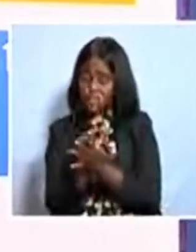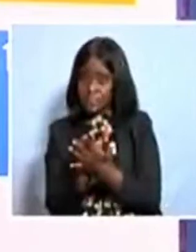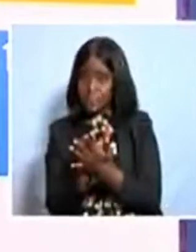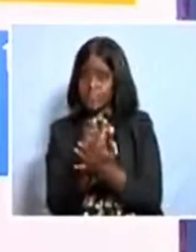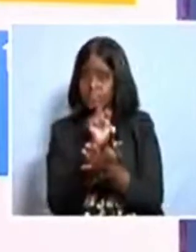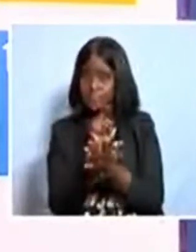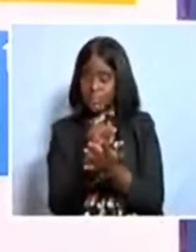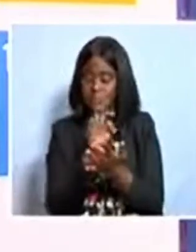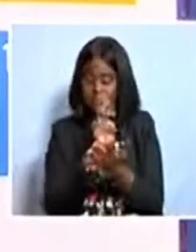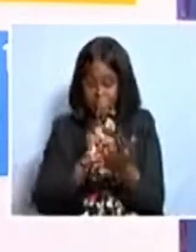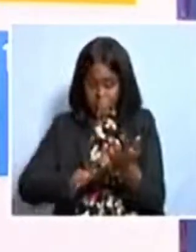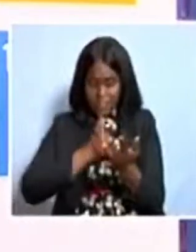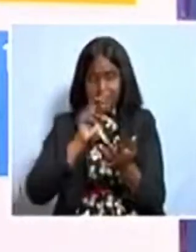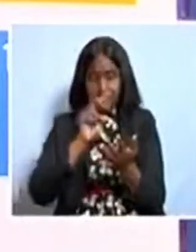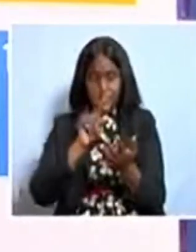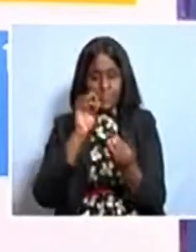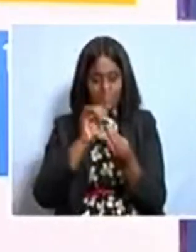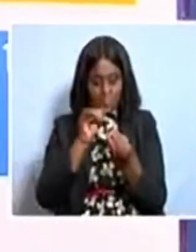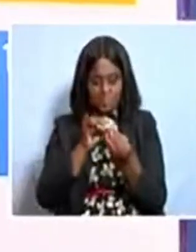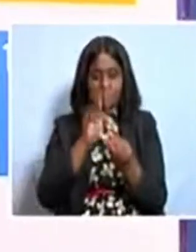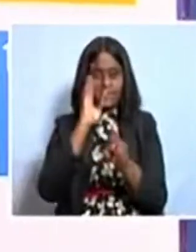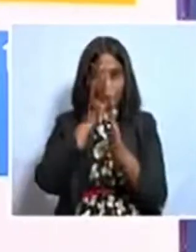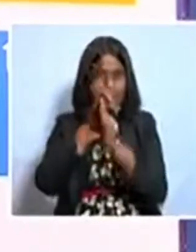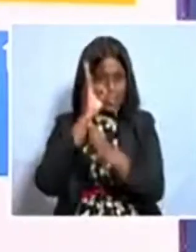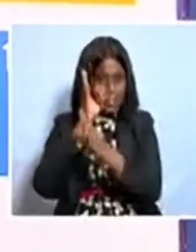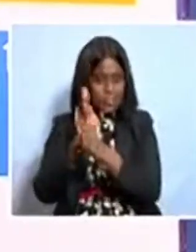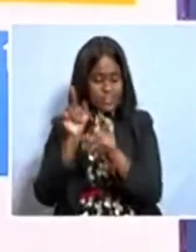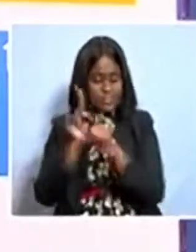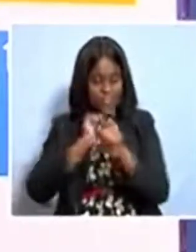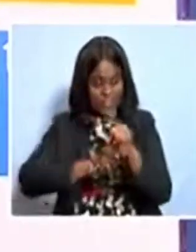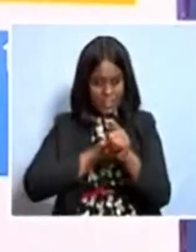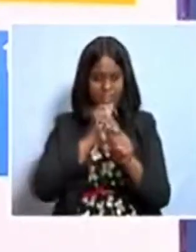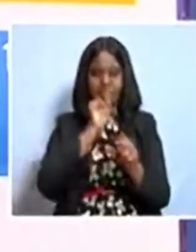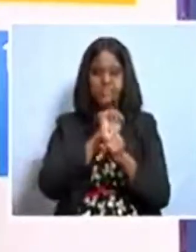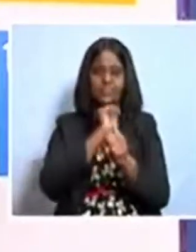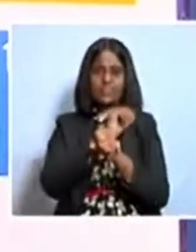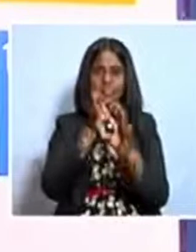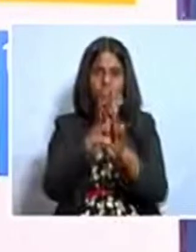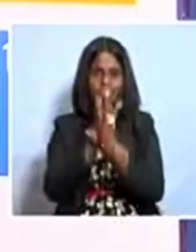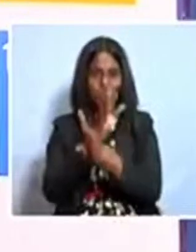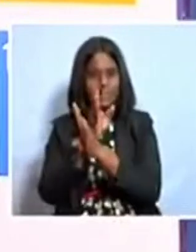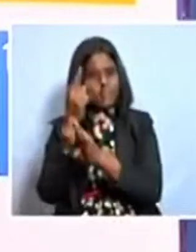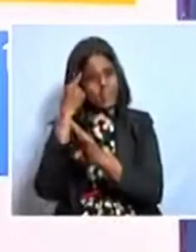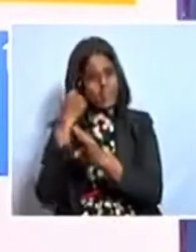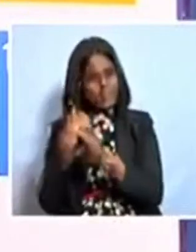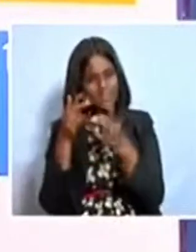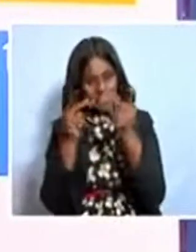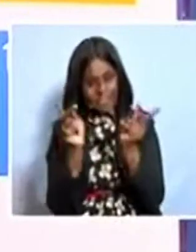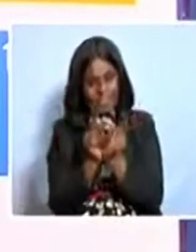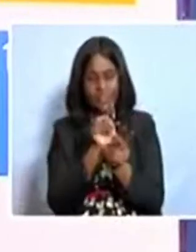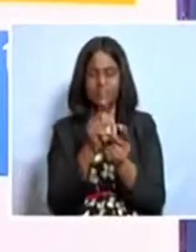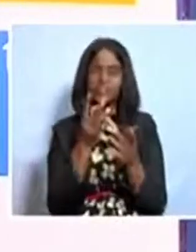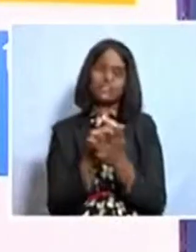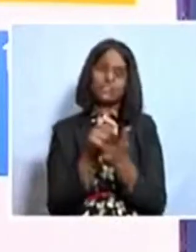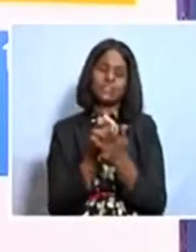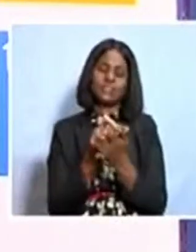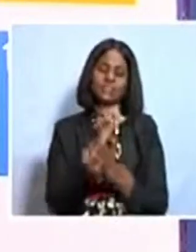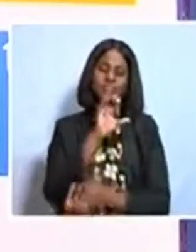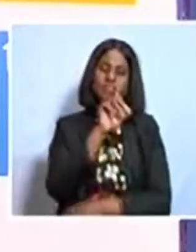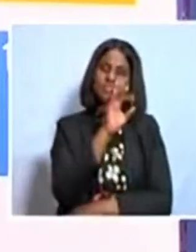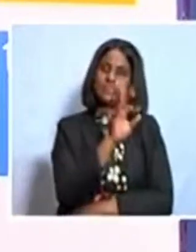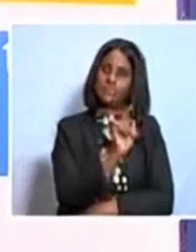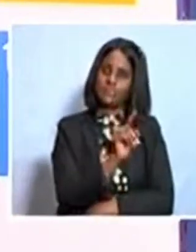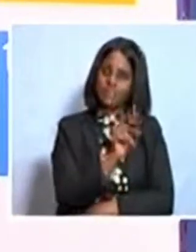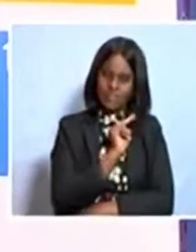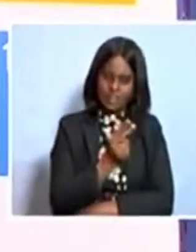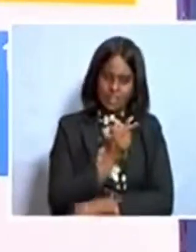rather, there's need to prioritize. And we prioritize. Government has this platform for these monies, the CDF. So